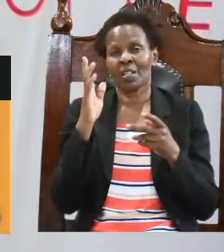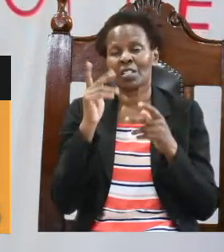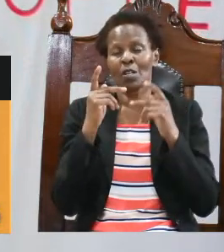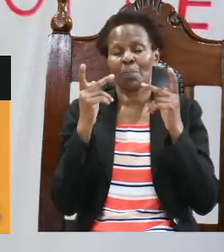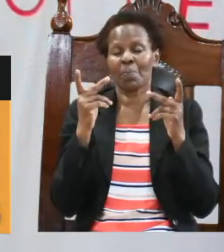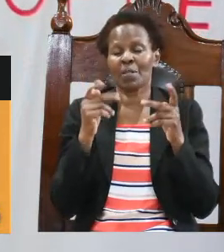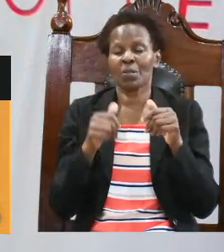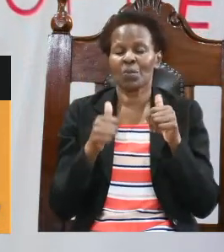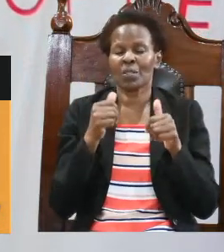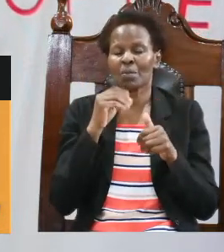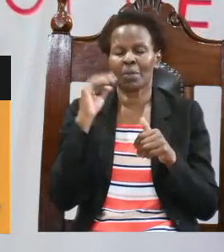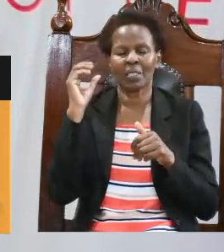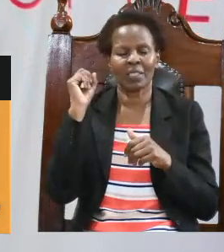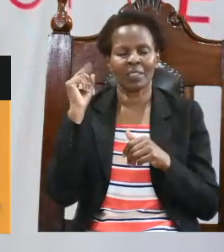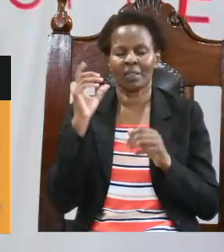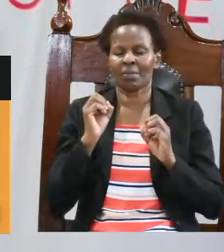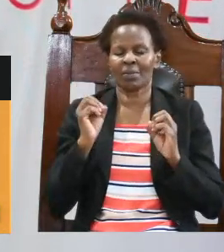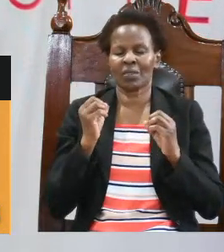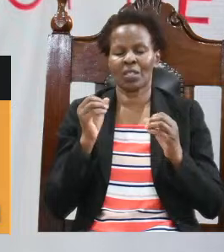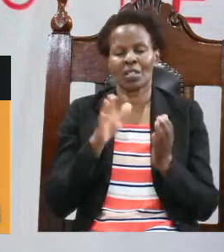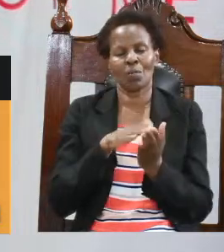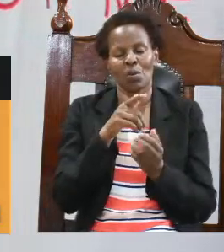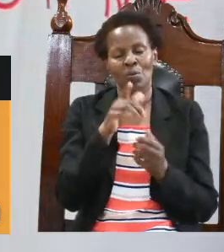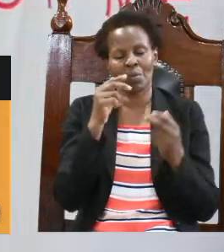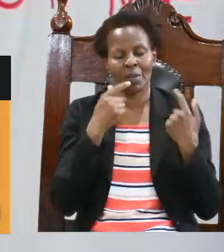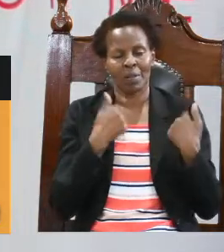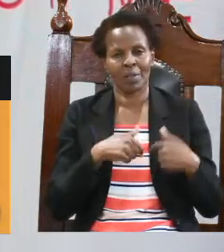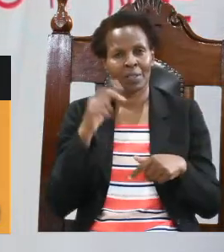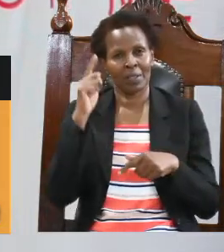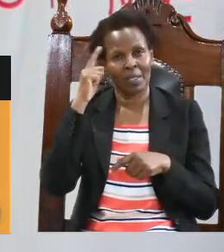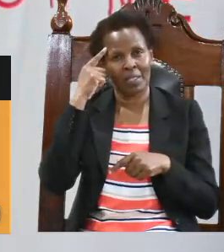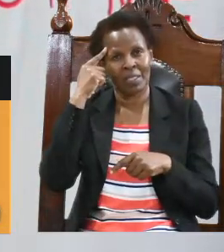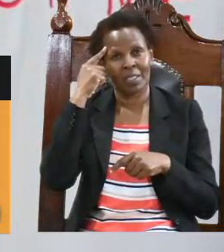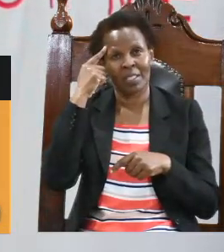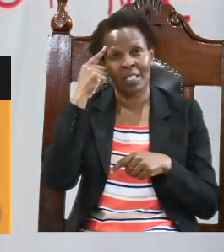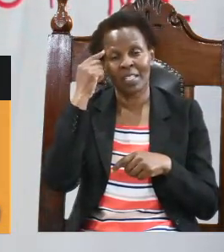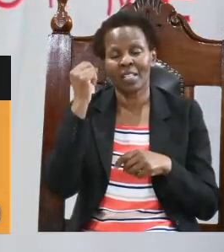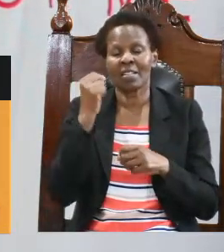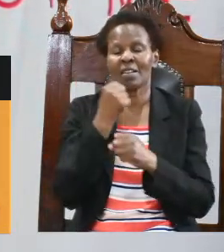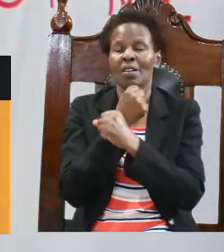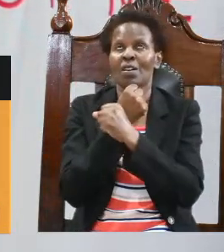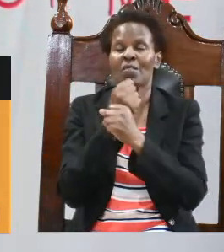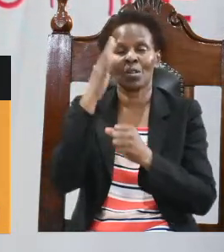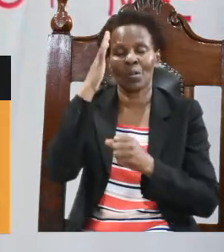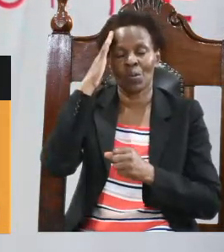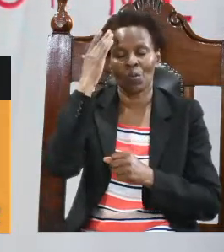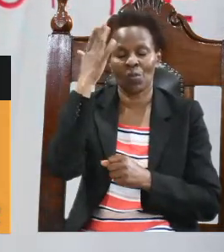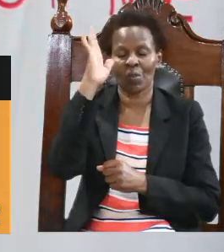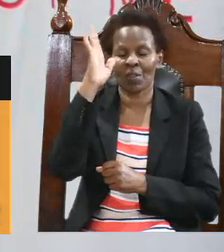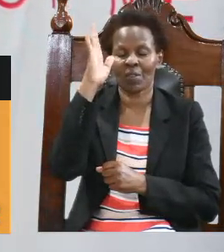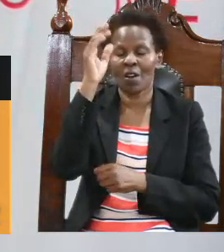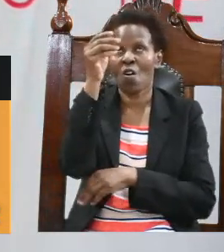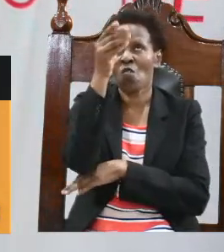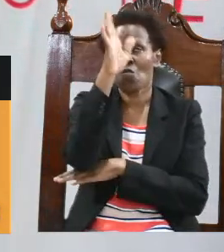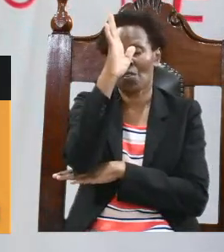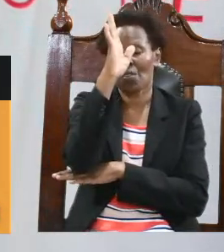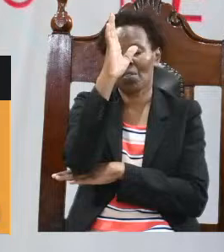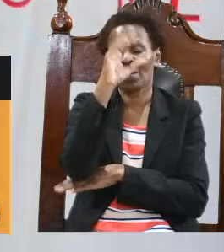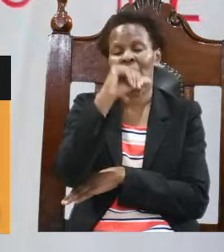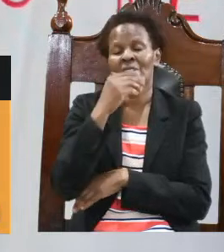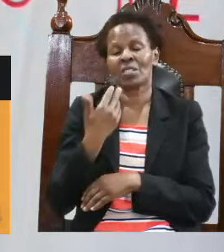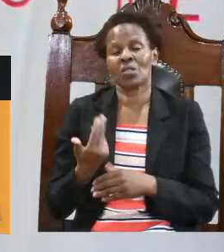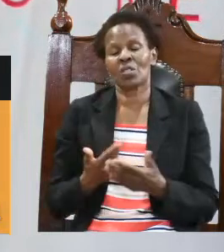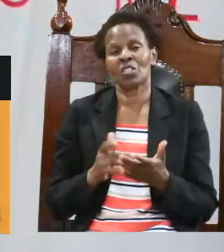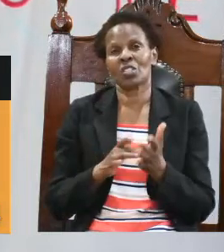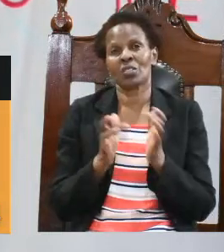that surpasses all understanding keep your minds and hearts in the love and in the knowledge of God the Father and of his